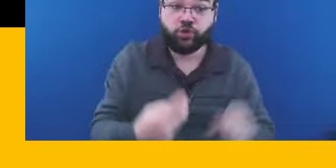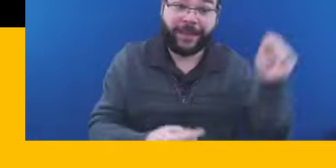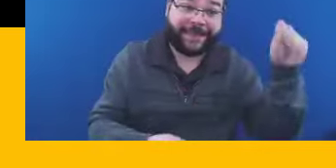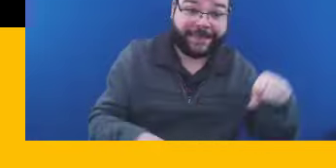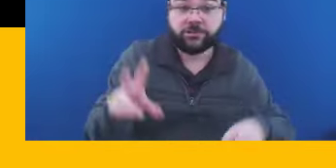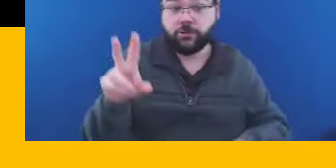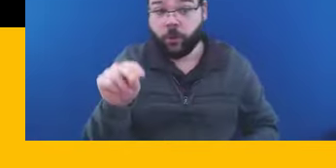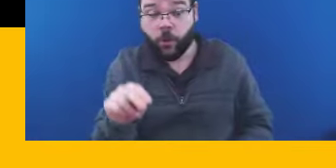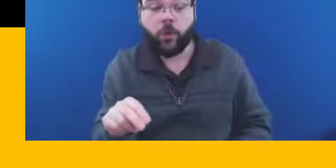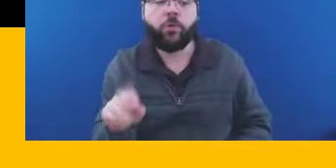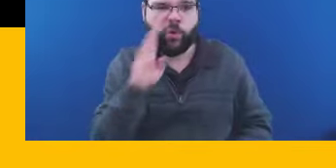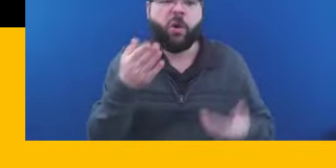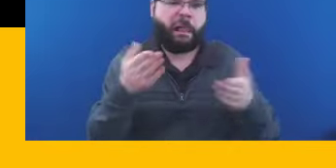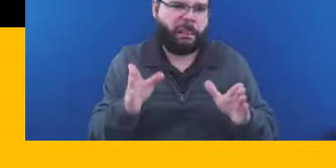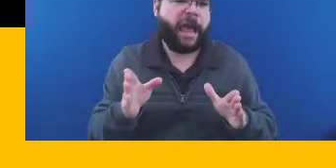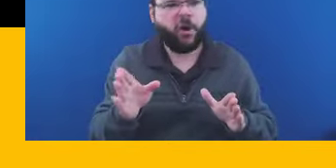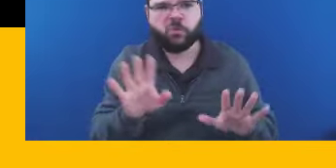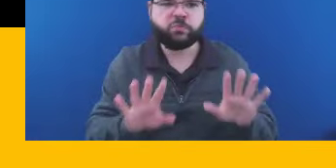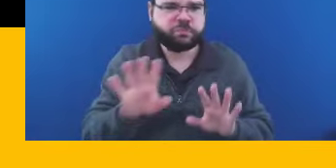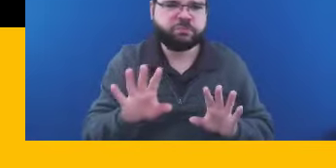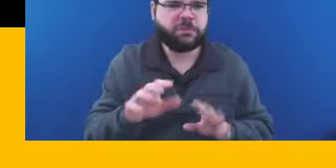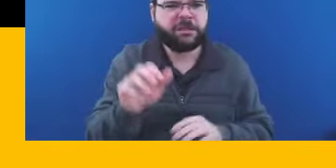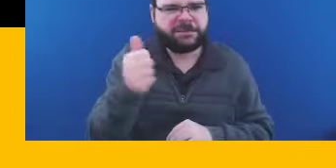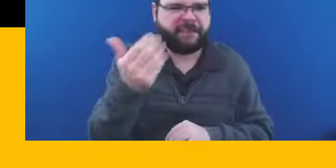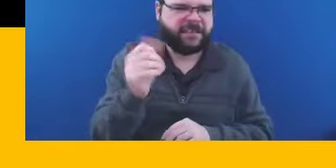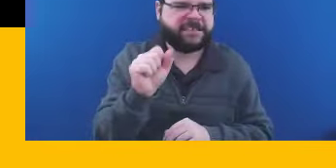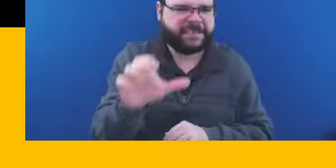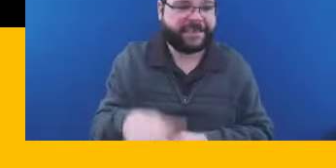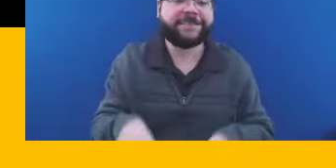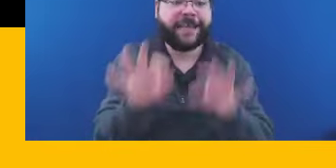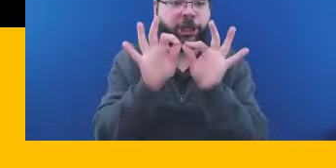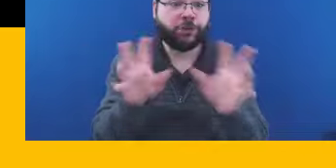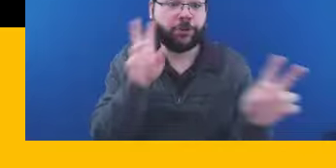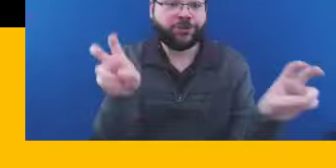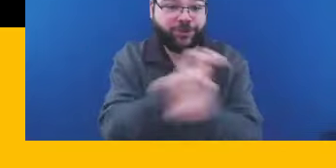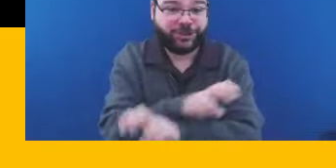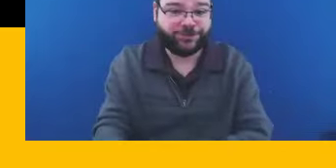no, we'll give it about 10, 15 more seconds.